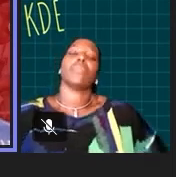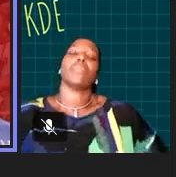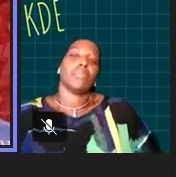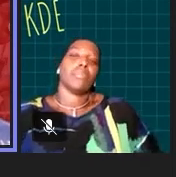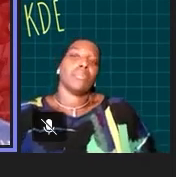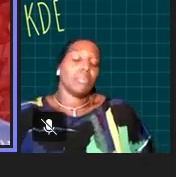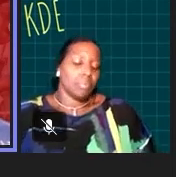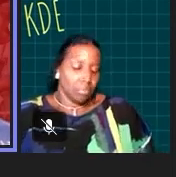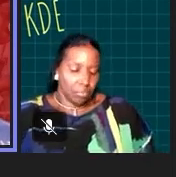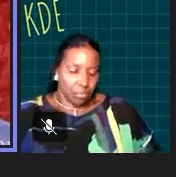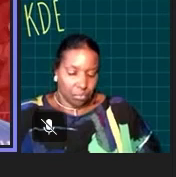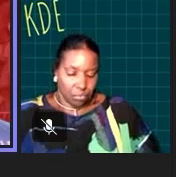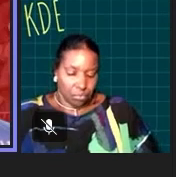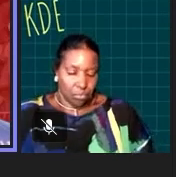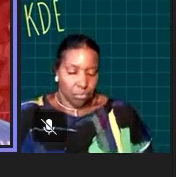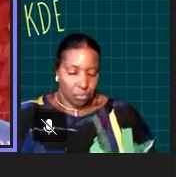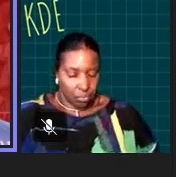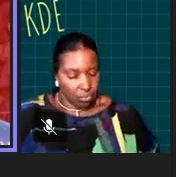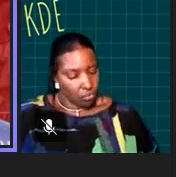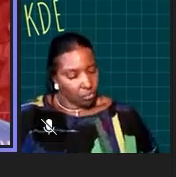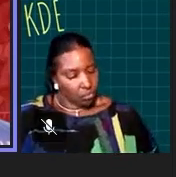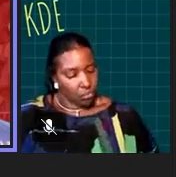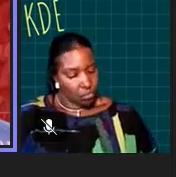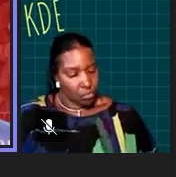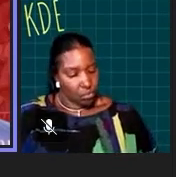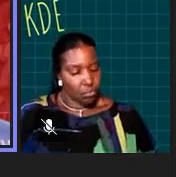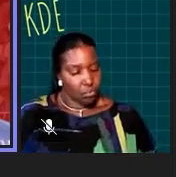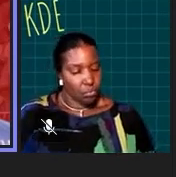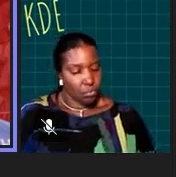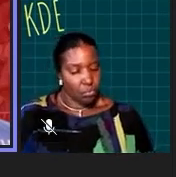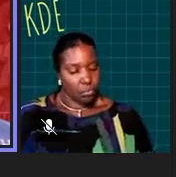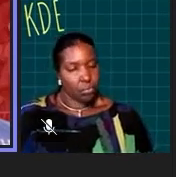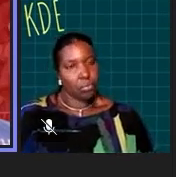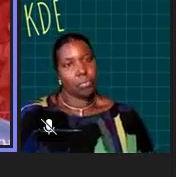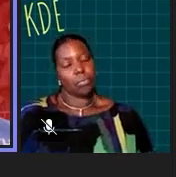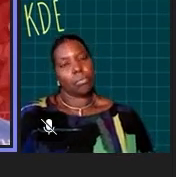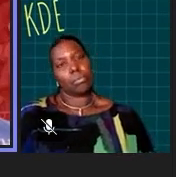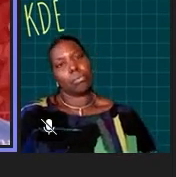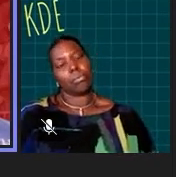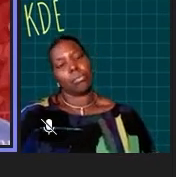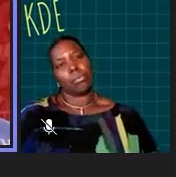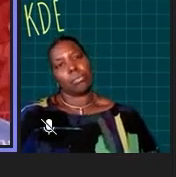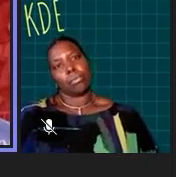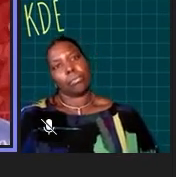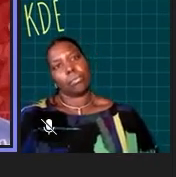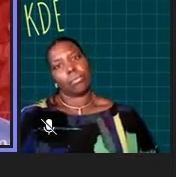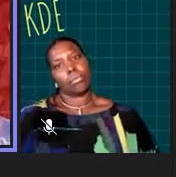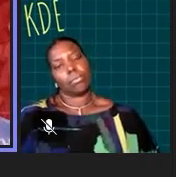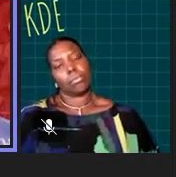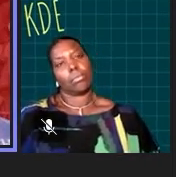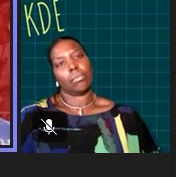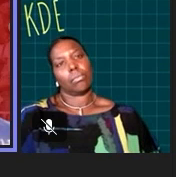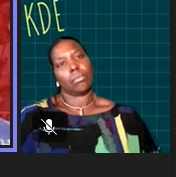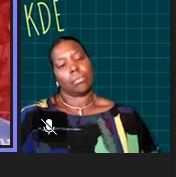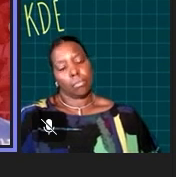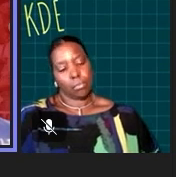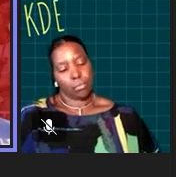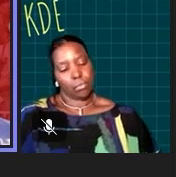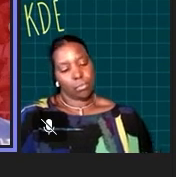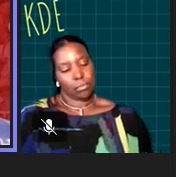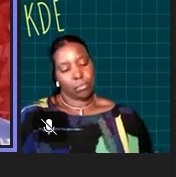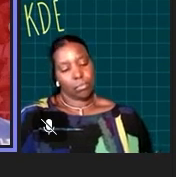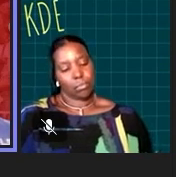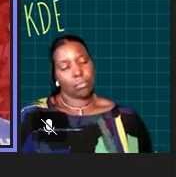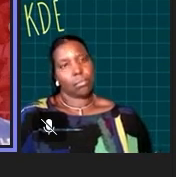a 15-year contract. And so they thought, right, well, USAC may ding us for that, but they're now dinging you for not referencing anything beyond the